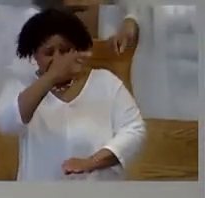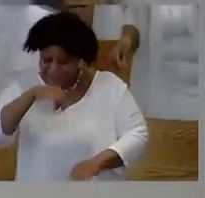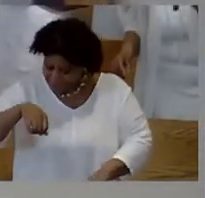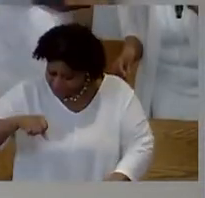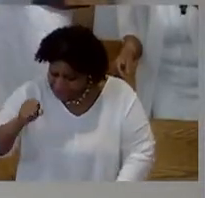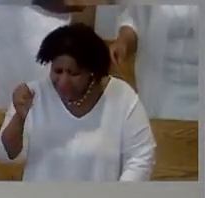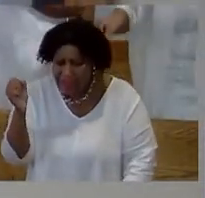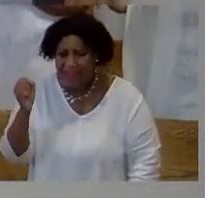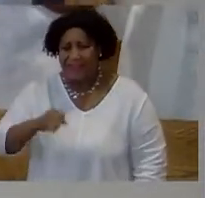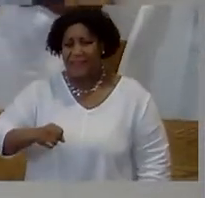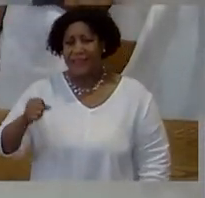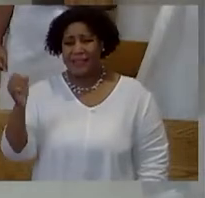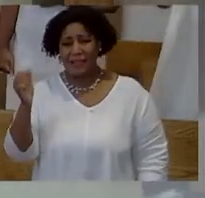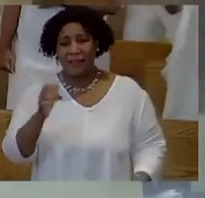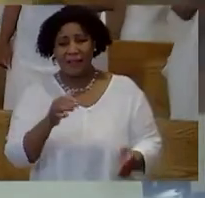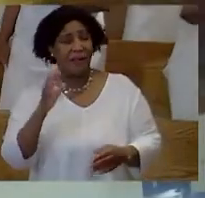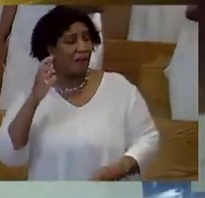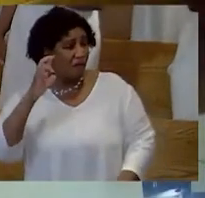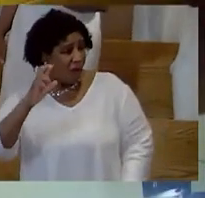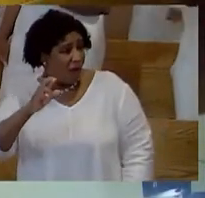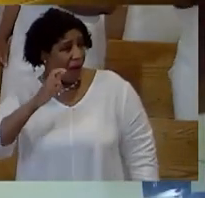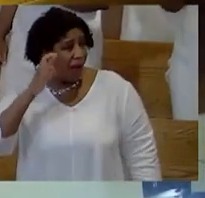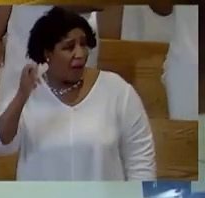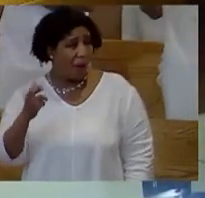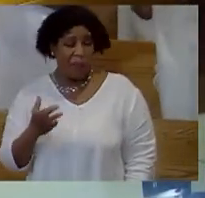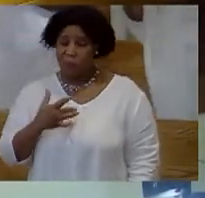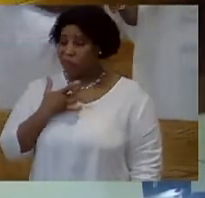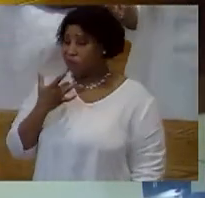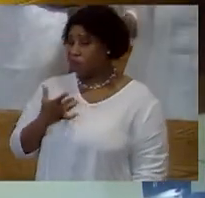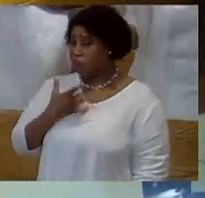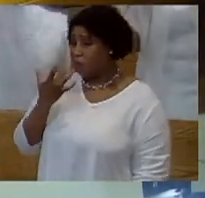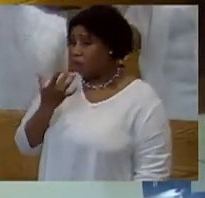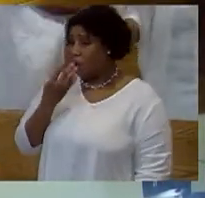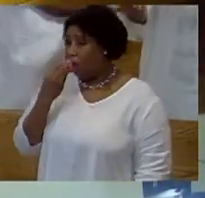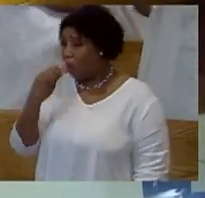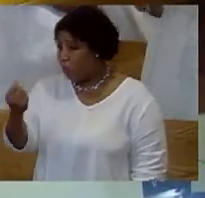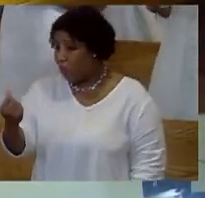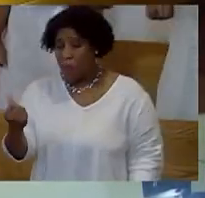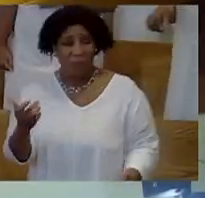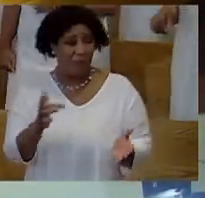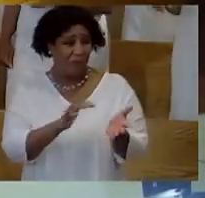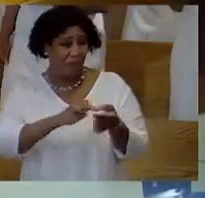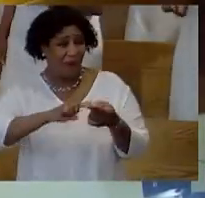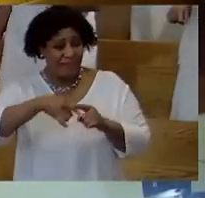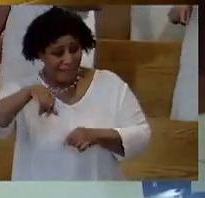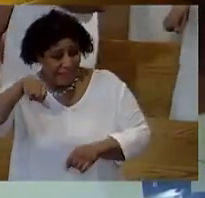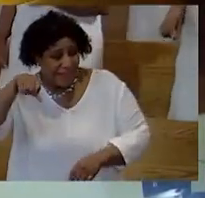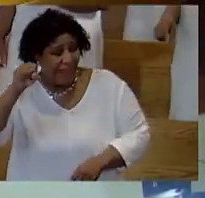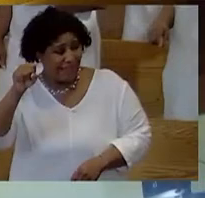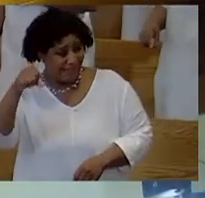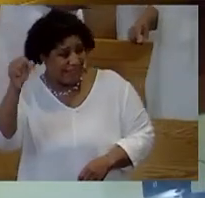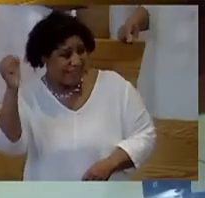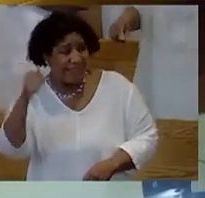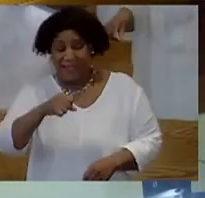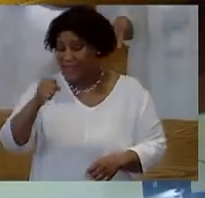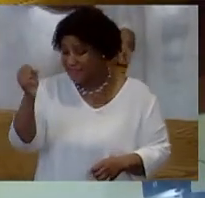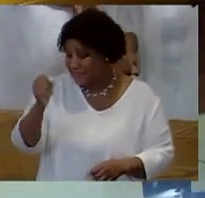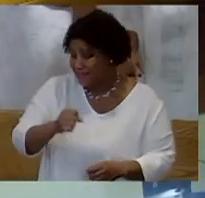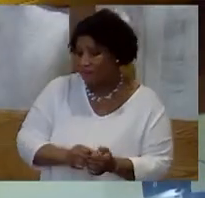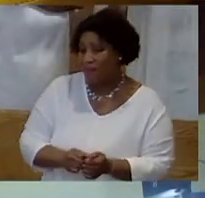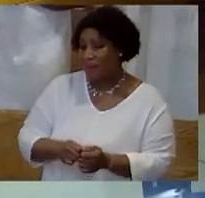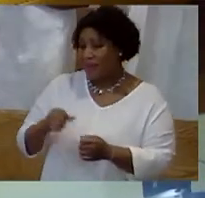he is. Friend when I'm friendless. Yes, he is. Yes, he